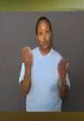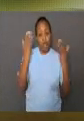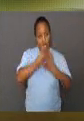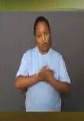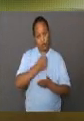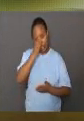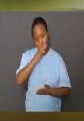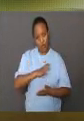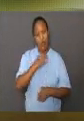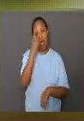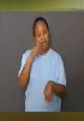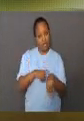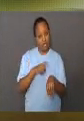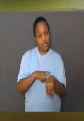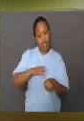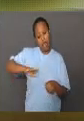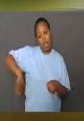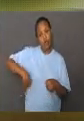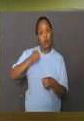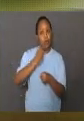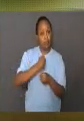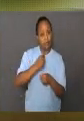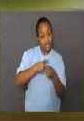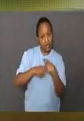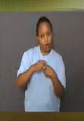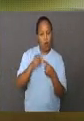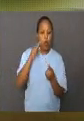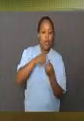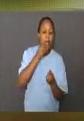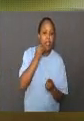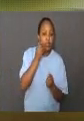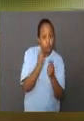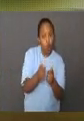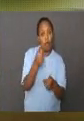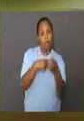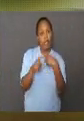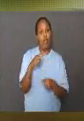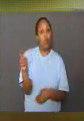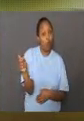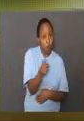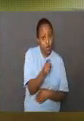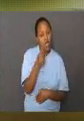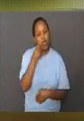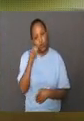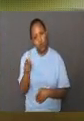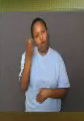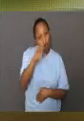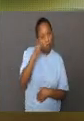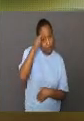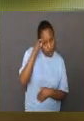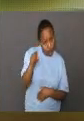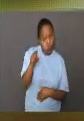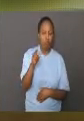person who sometimes works late comes home earlier, he or she should prepare